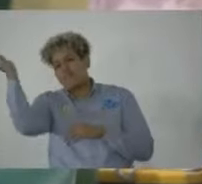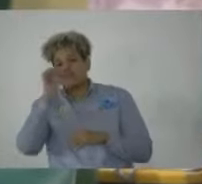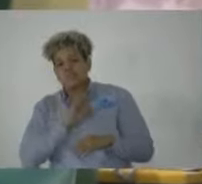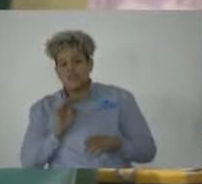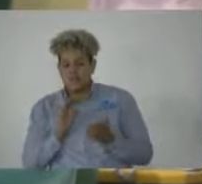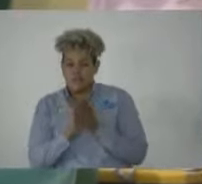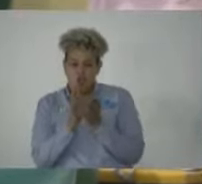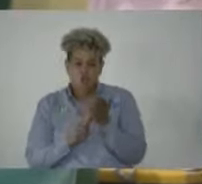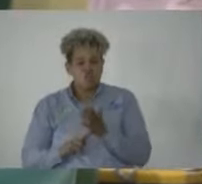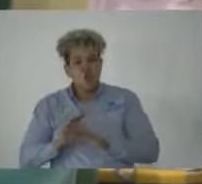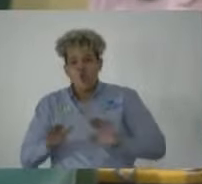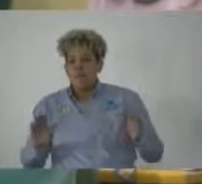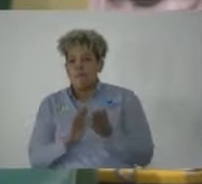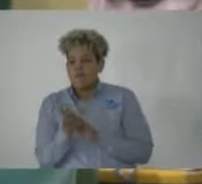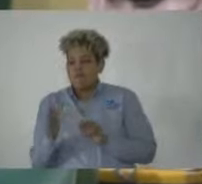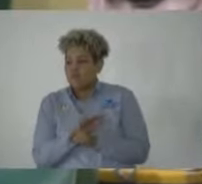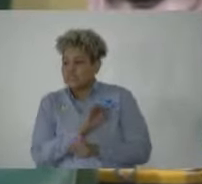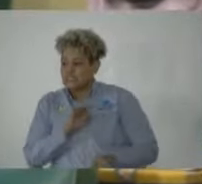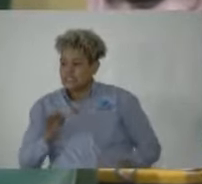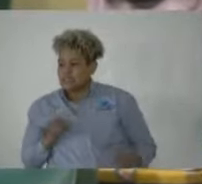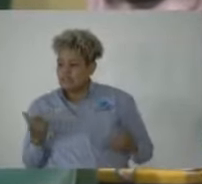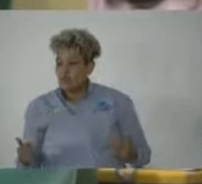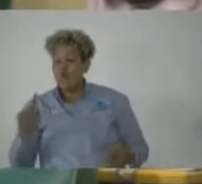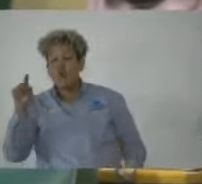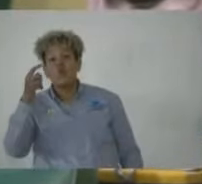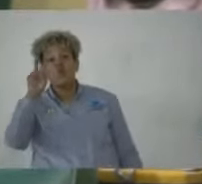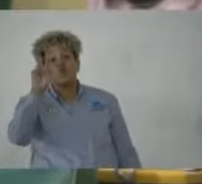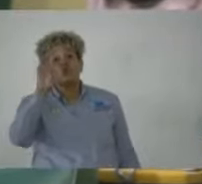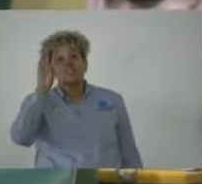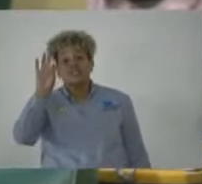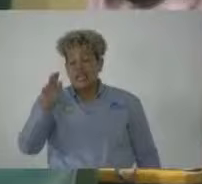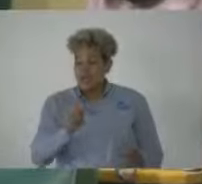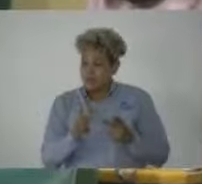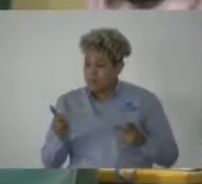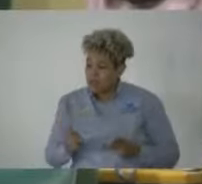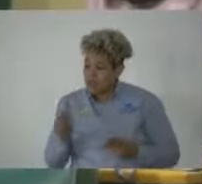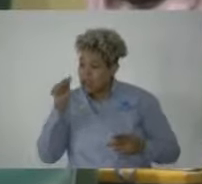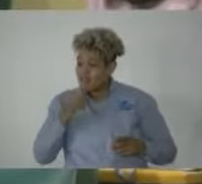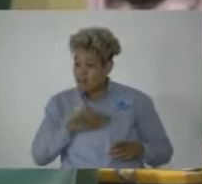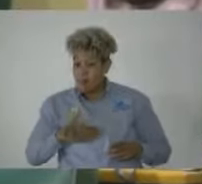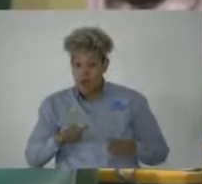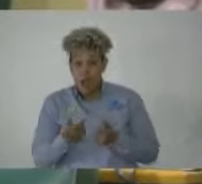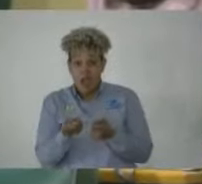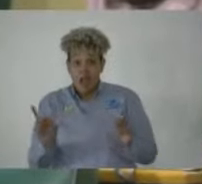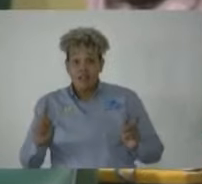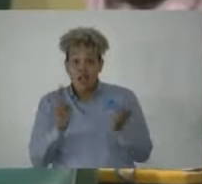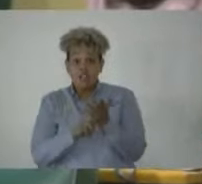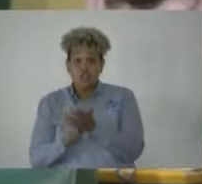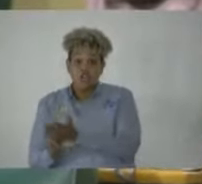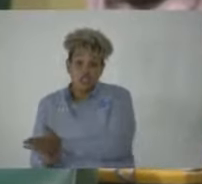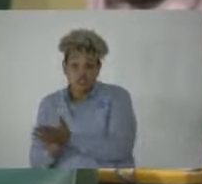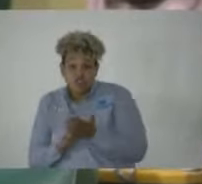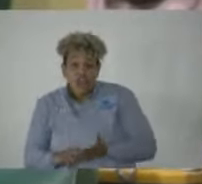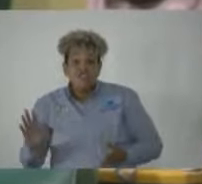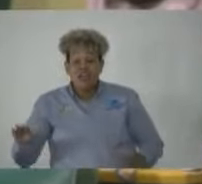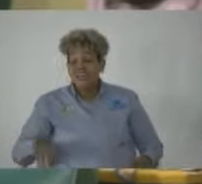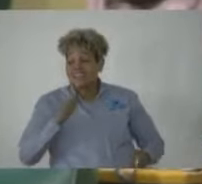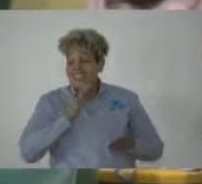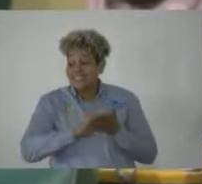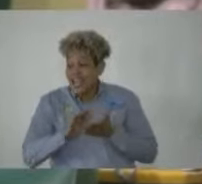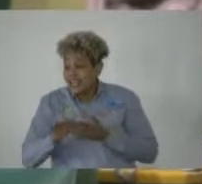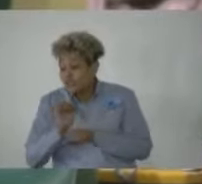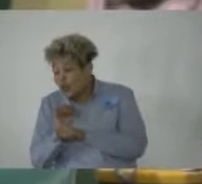Madam Speaker, at the moment, there are only 269 posts. Everybody else is on contract.